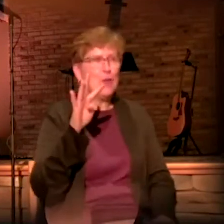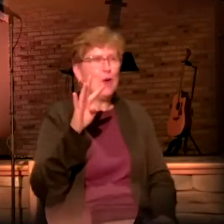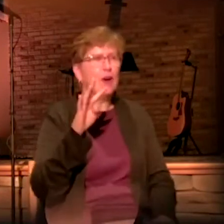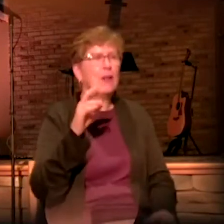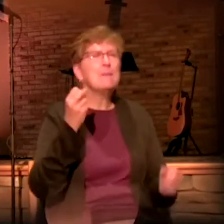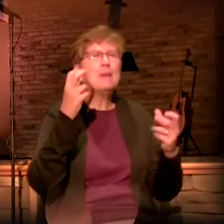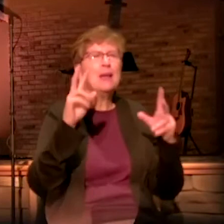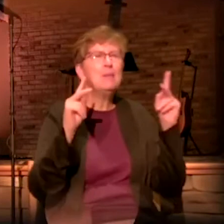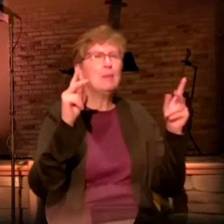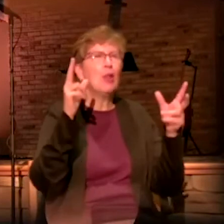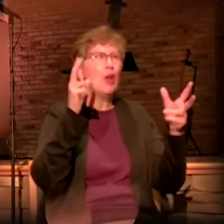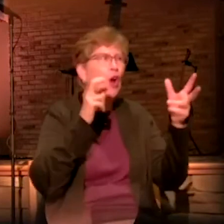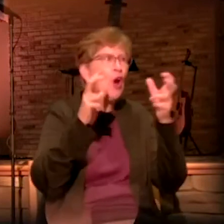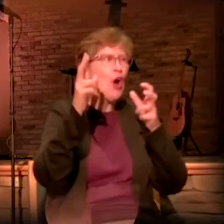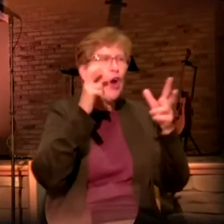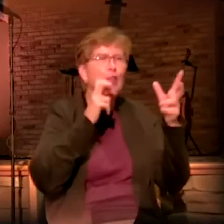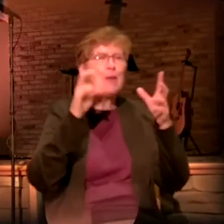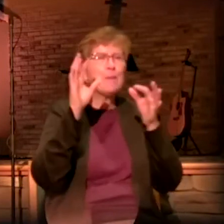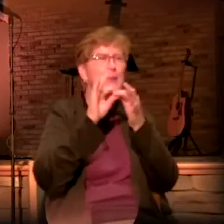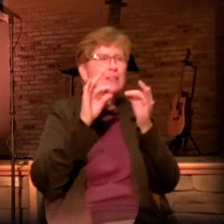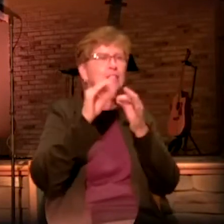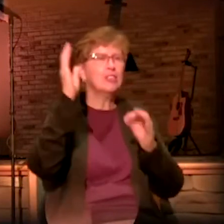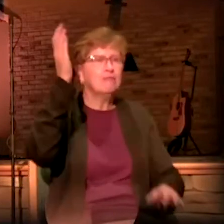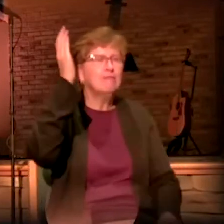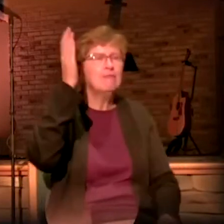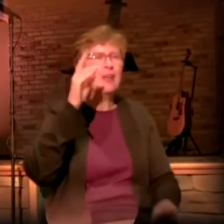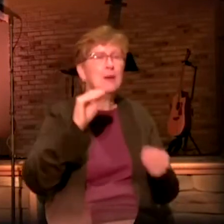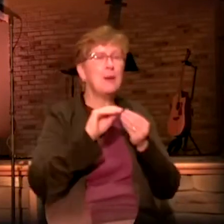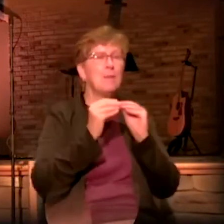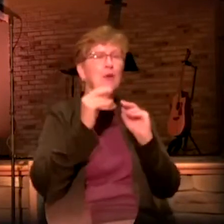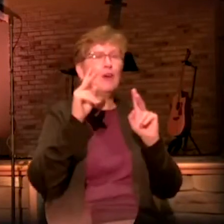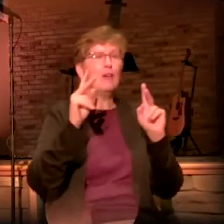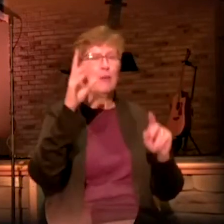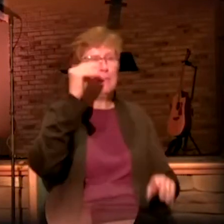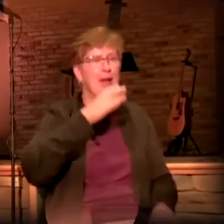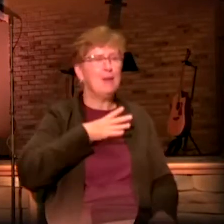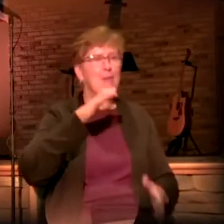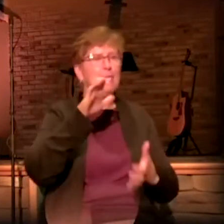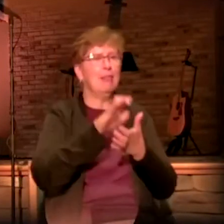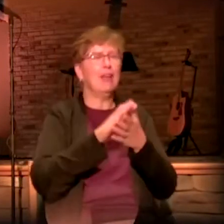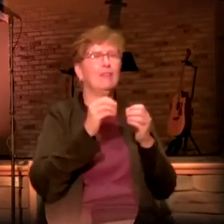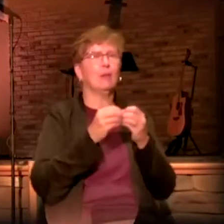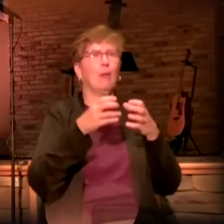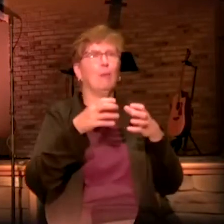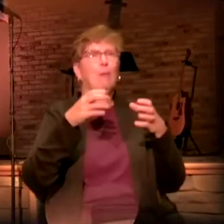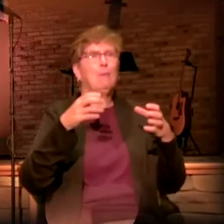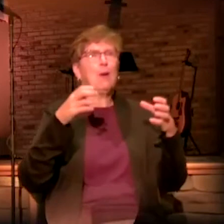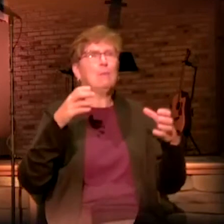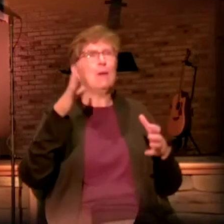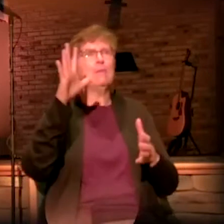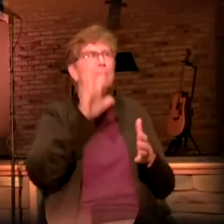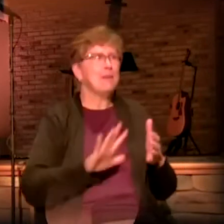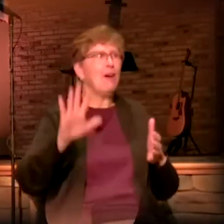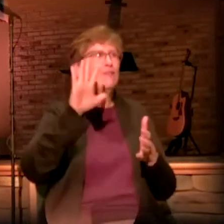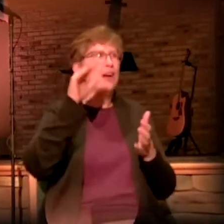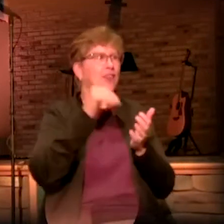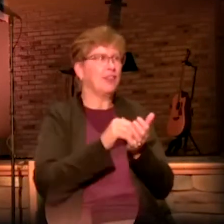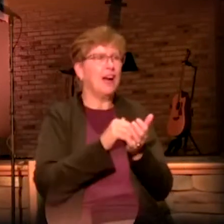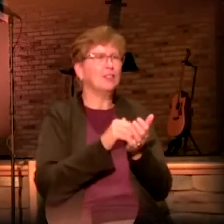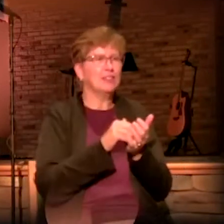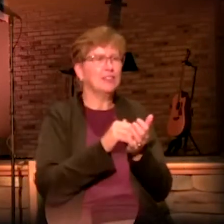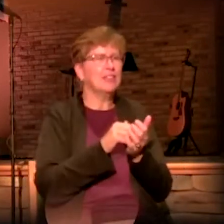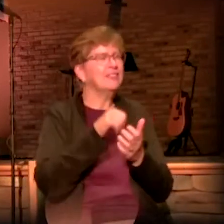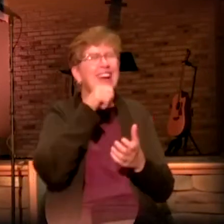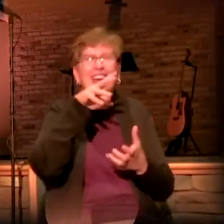message believed. So the number of men who believed grew to about 5,000. That doesn't include the women and the